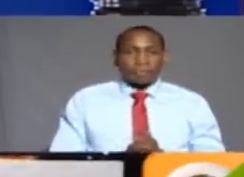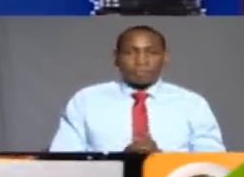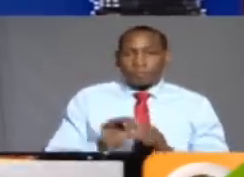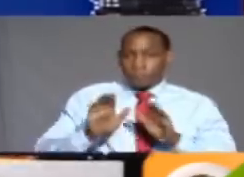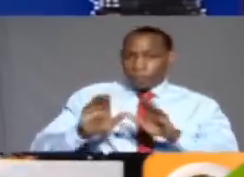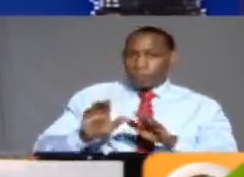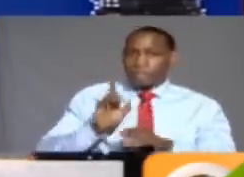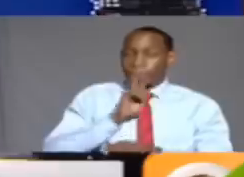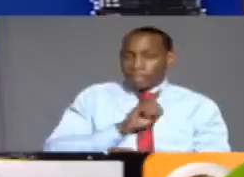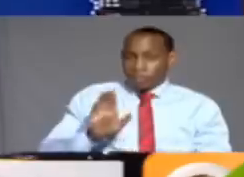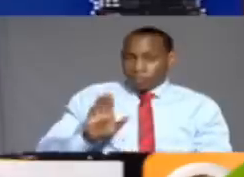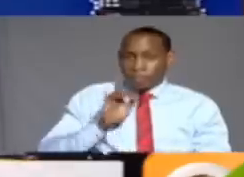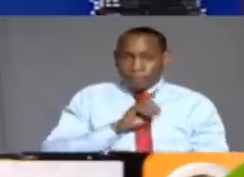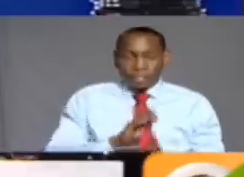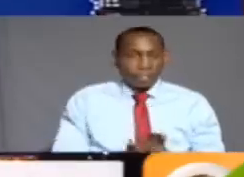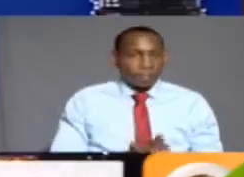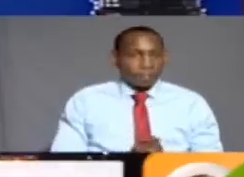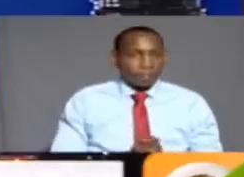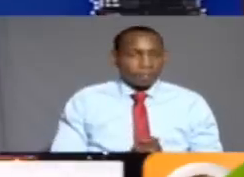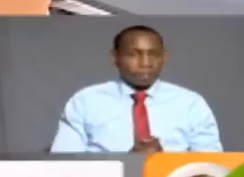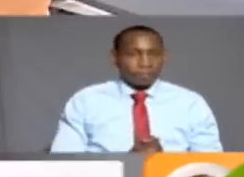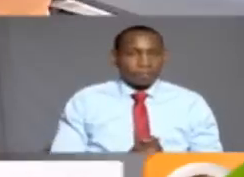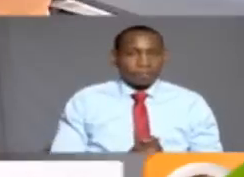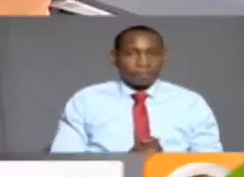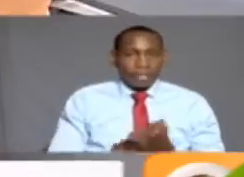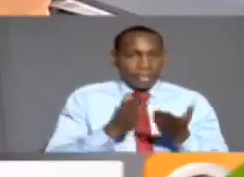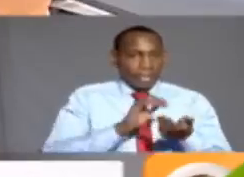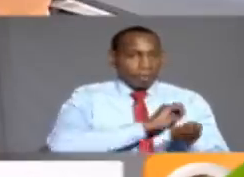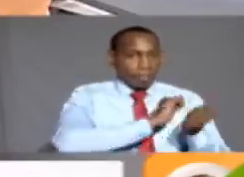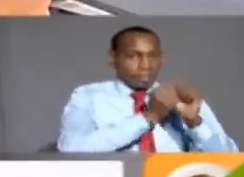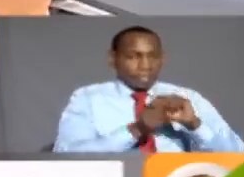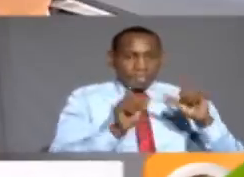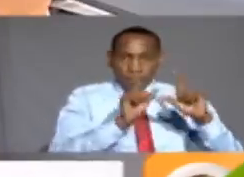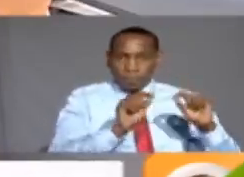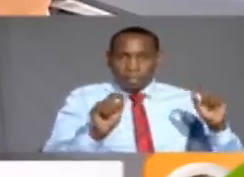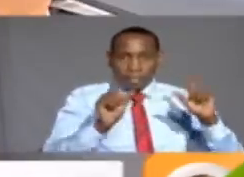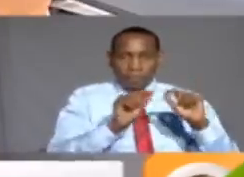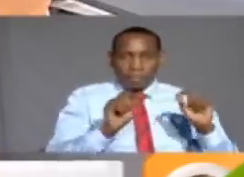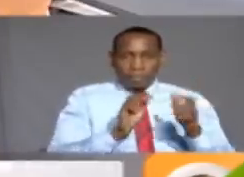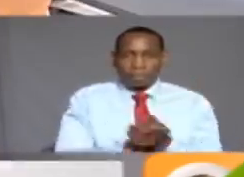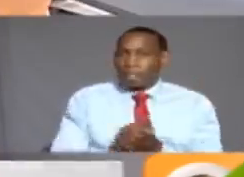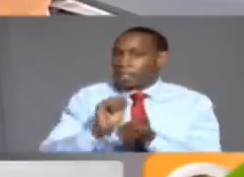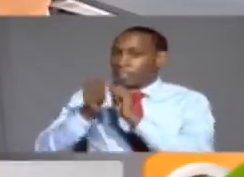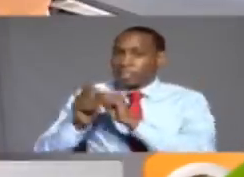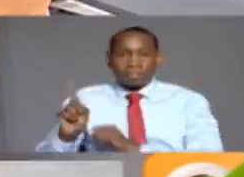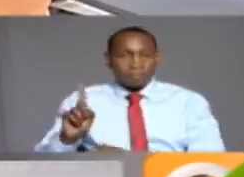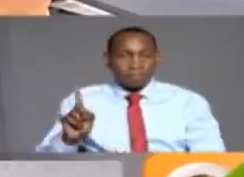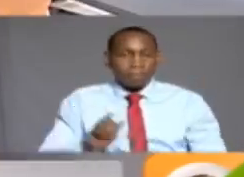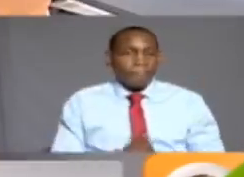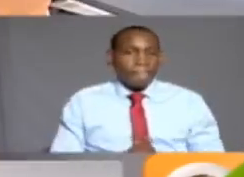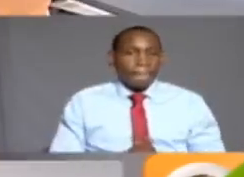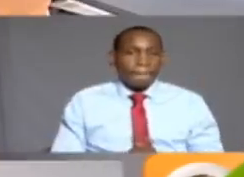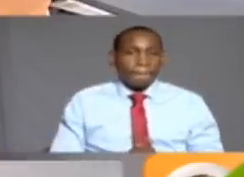this, I want to get to. But obviously, Moses has now shifted from that statement. I think.